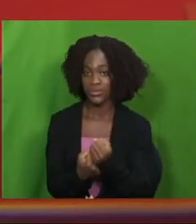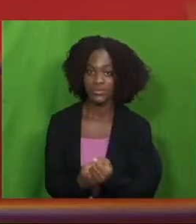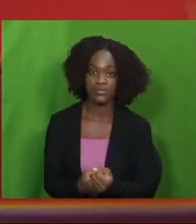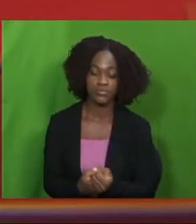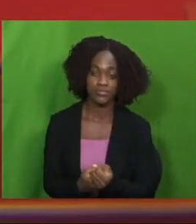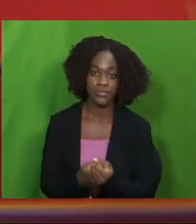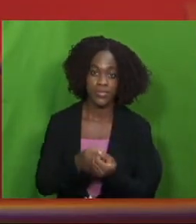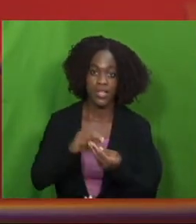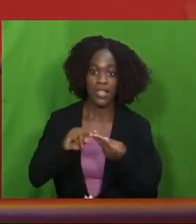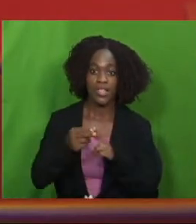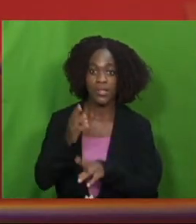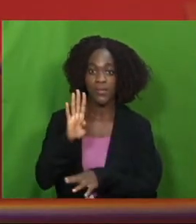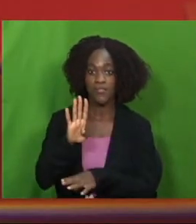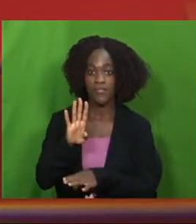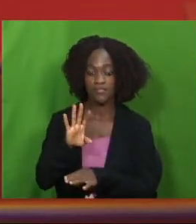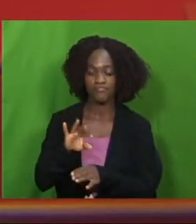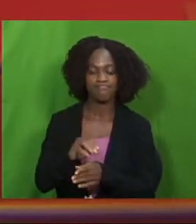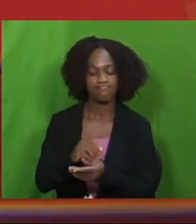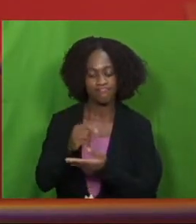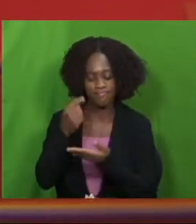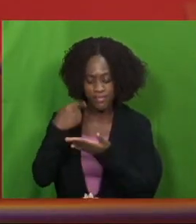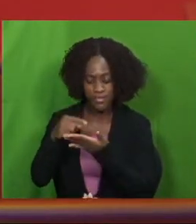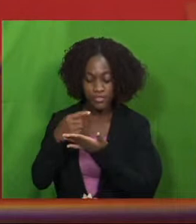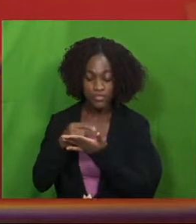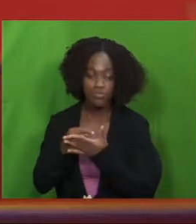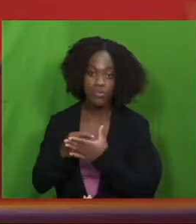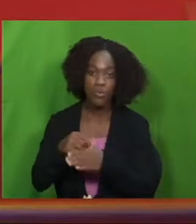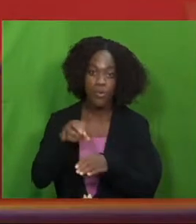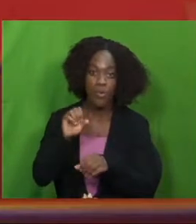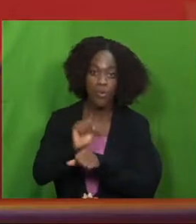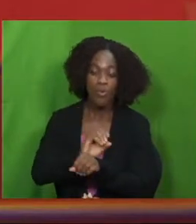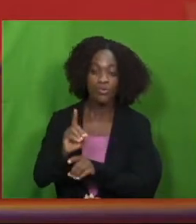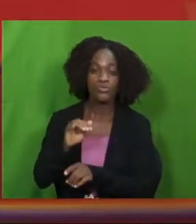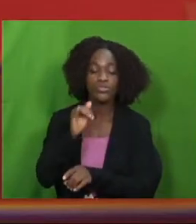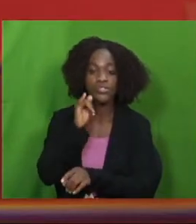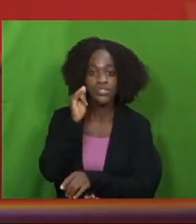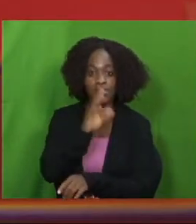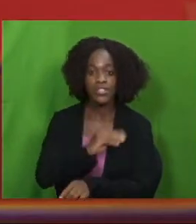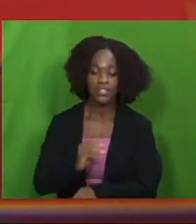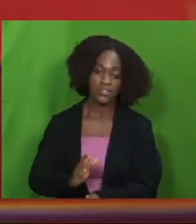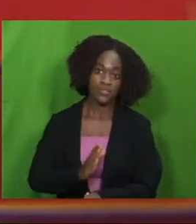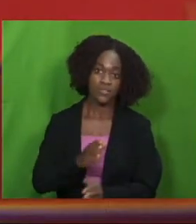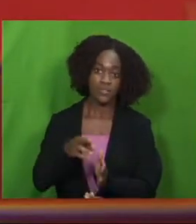Item 4, correction of votes and proceedings and official report, page 1.